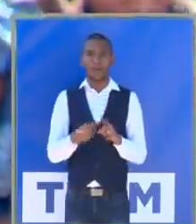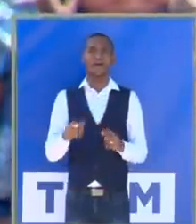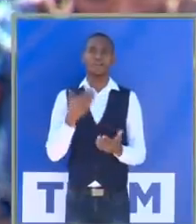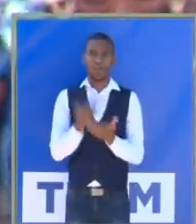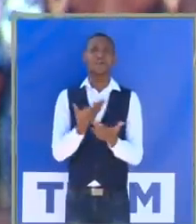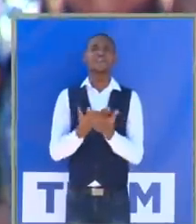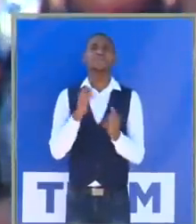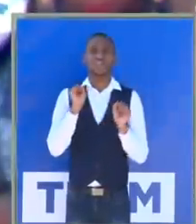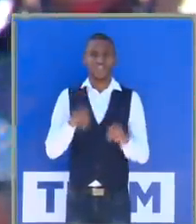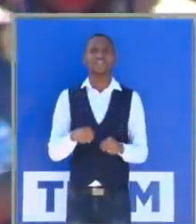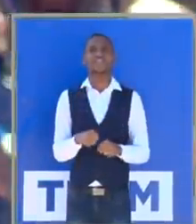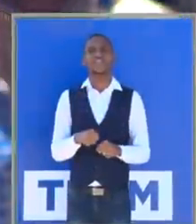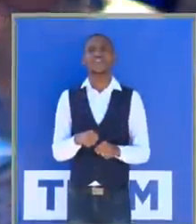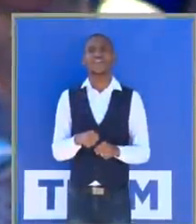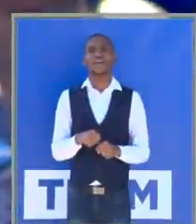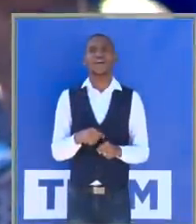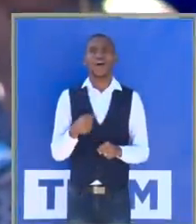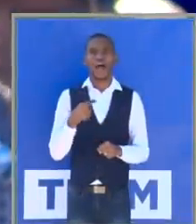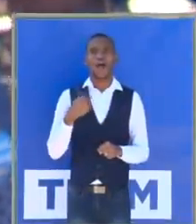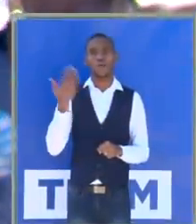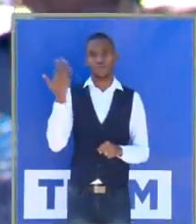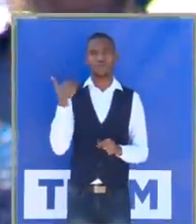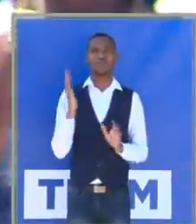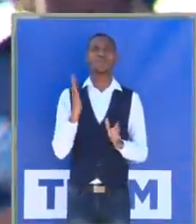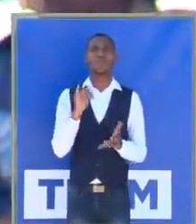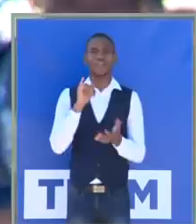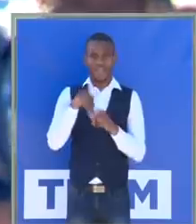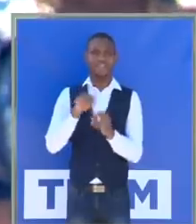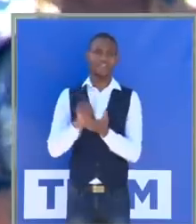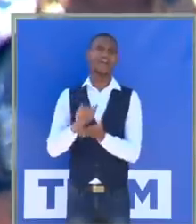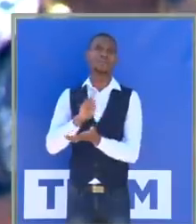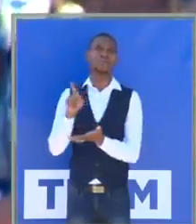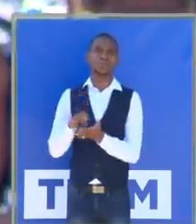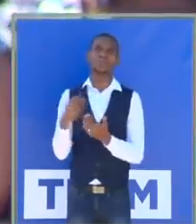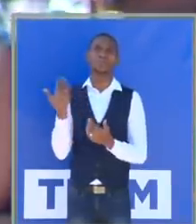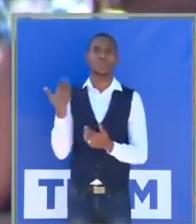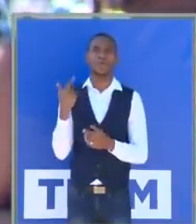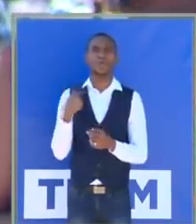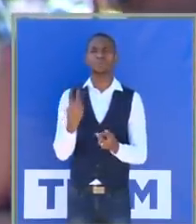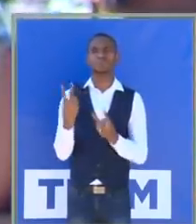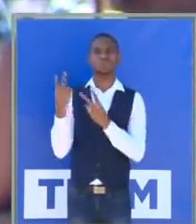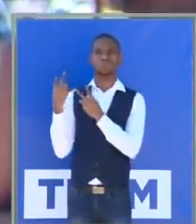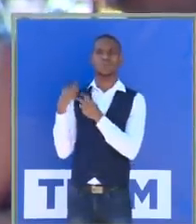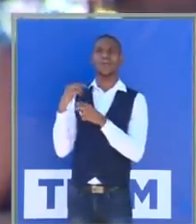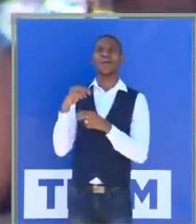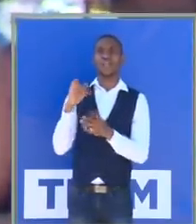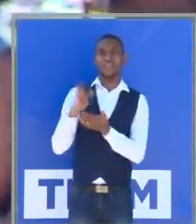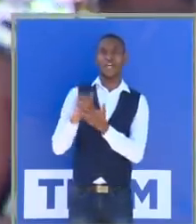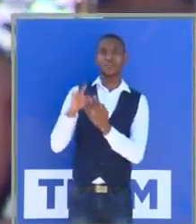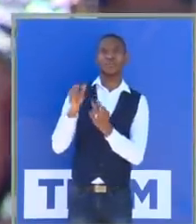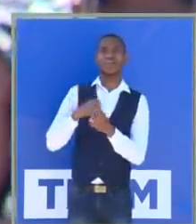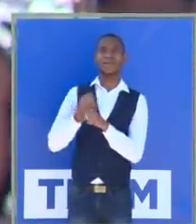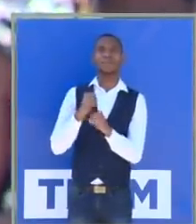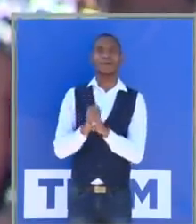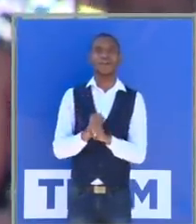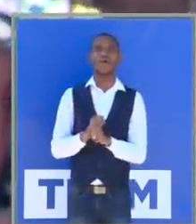possible. I was once in that position before. But when I look back at the choice I made, it